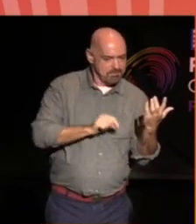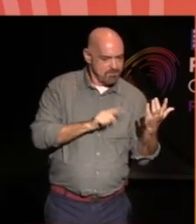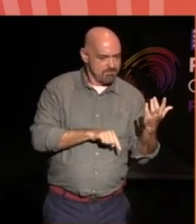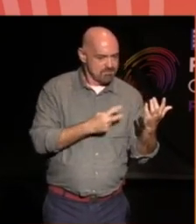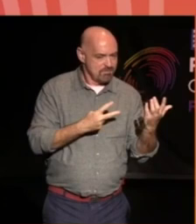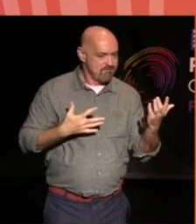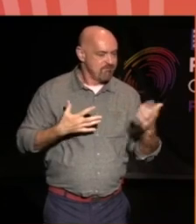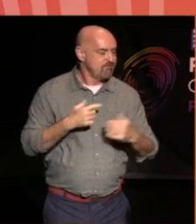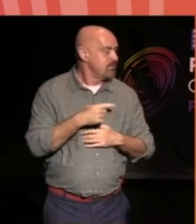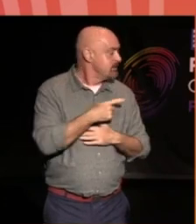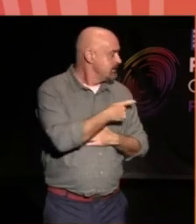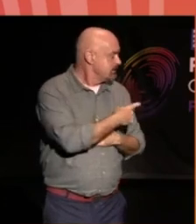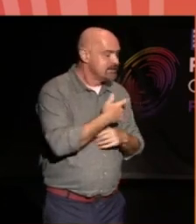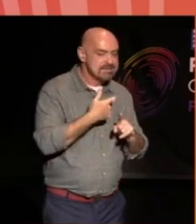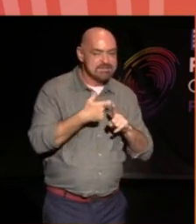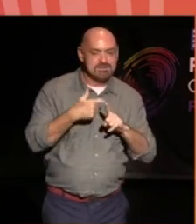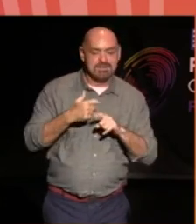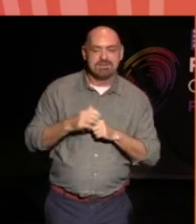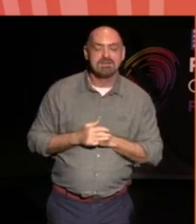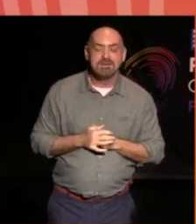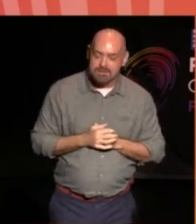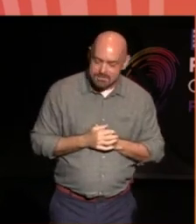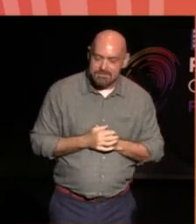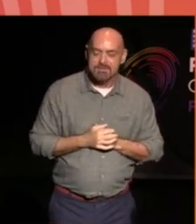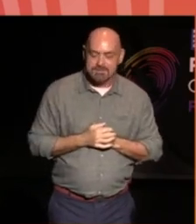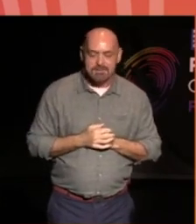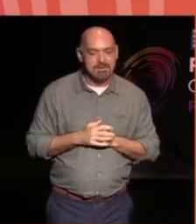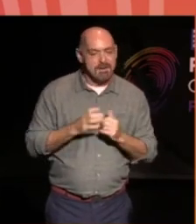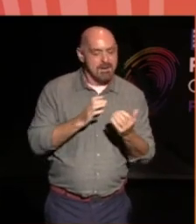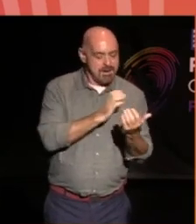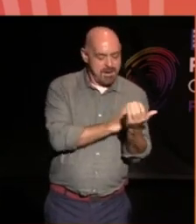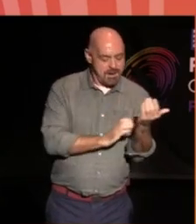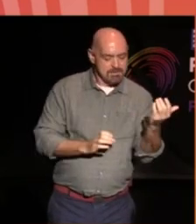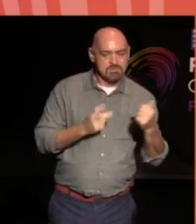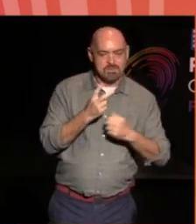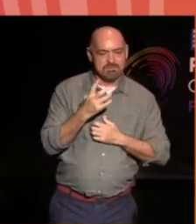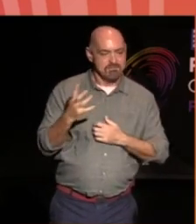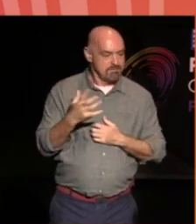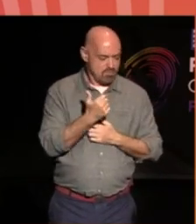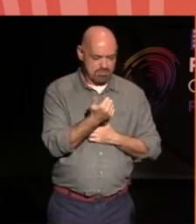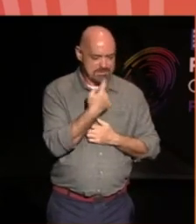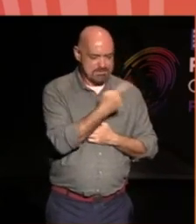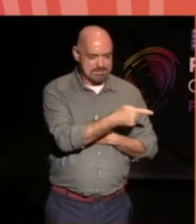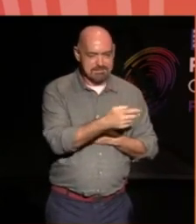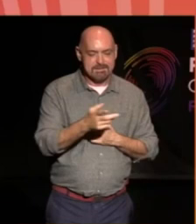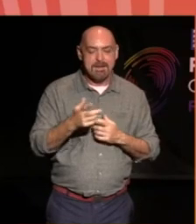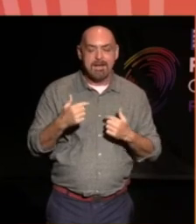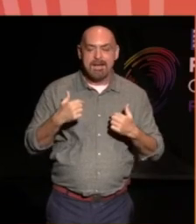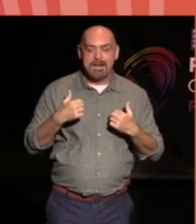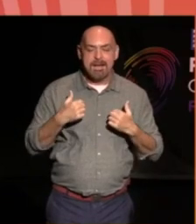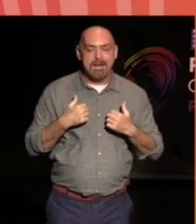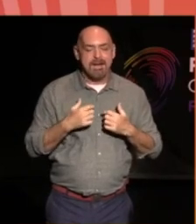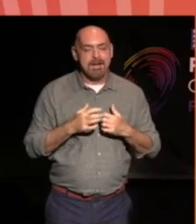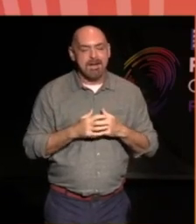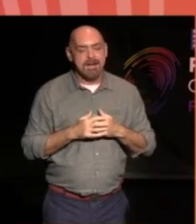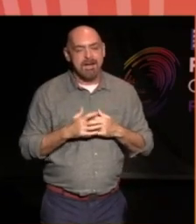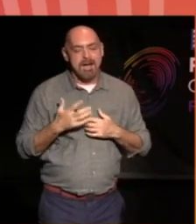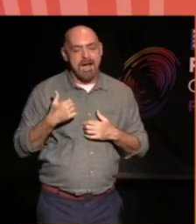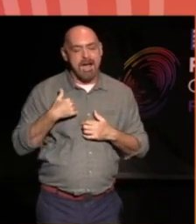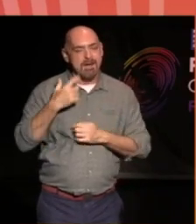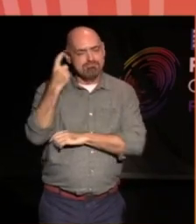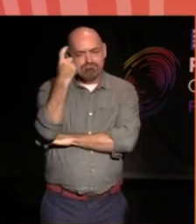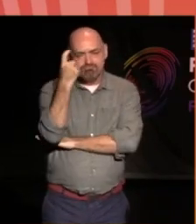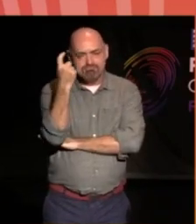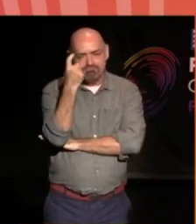please. Yeah, so Article 25, as mentioned, I was thinking